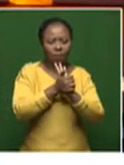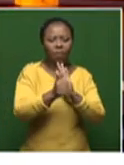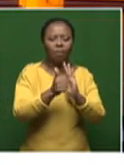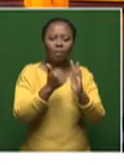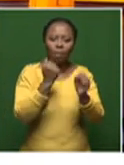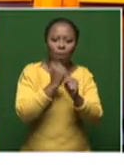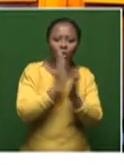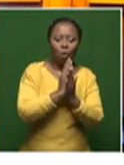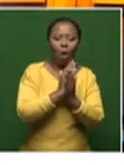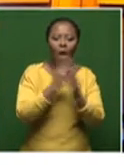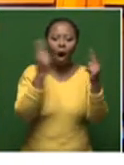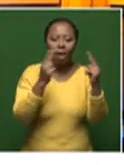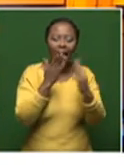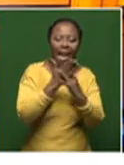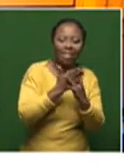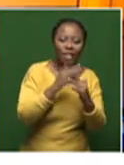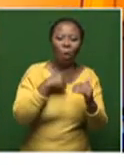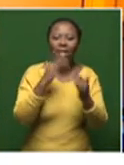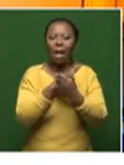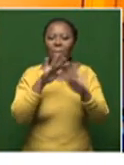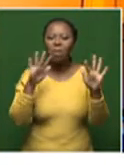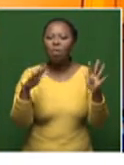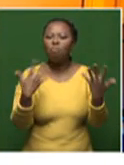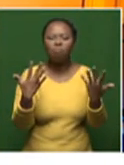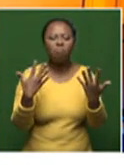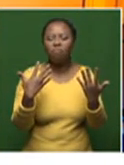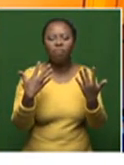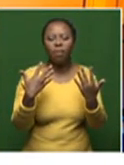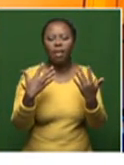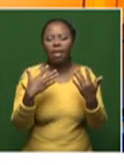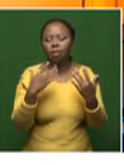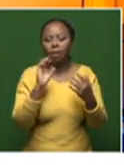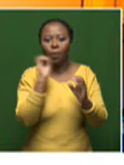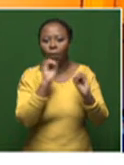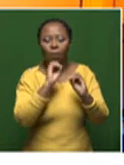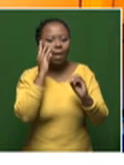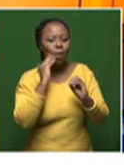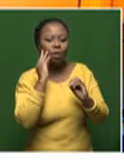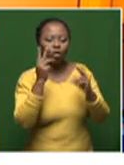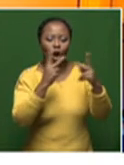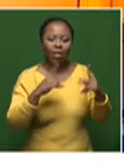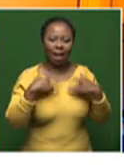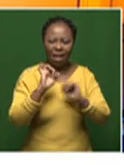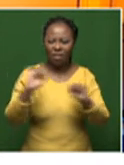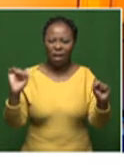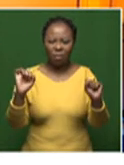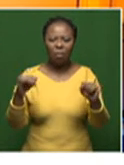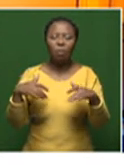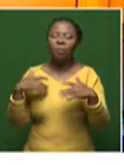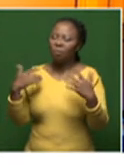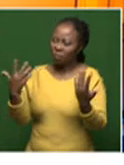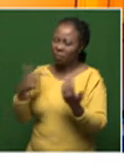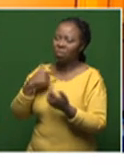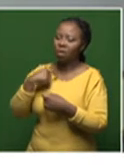to people who do not have the privilege to experience art in their lives? Because I think art belongs to everyone. Sure. I don't think